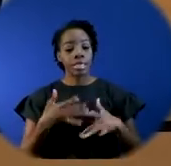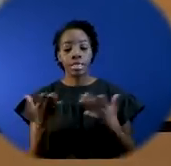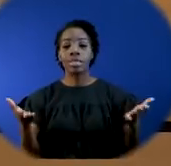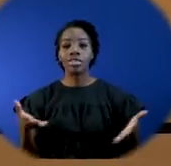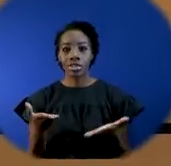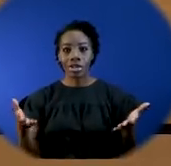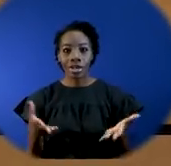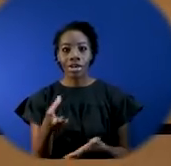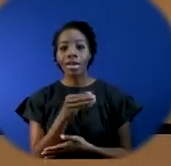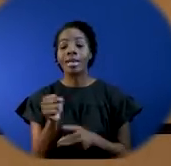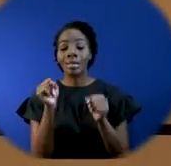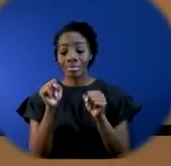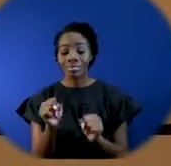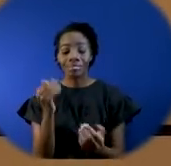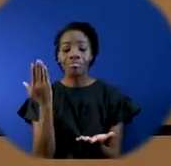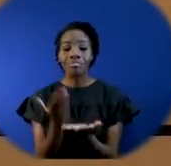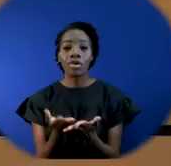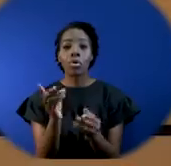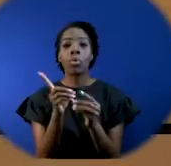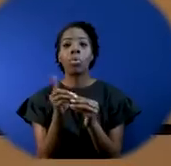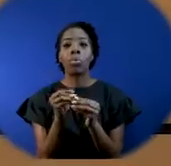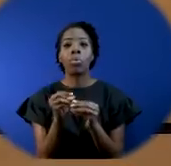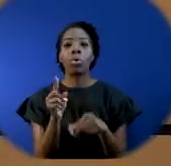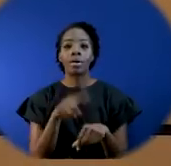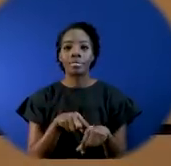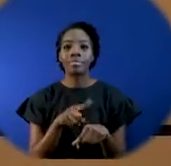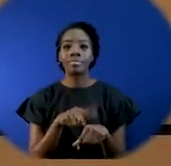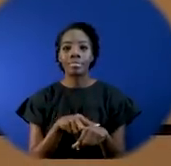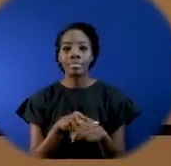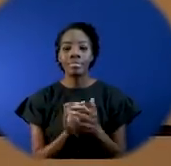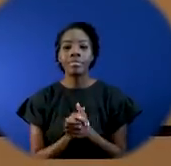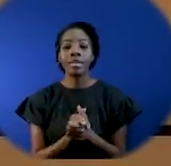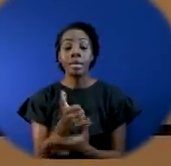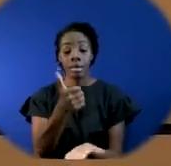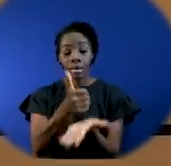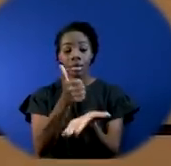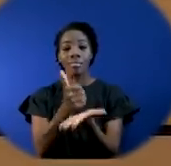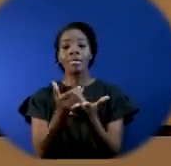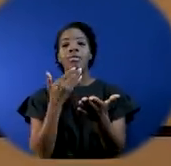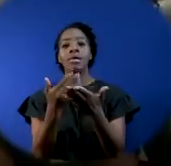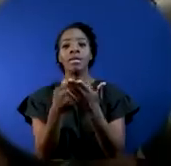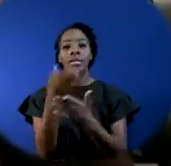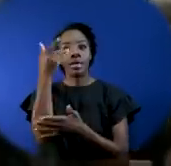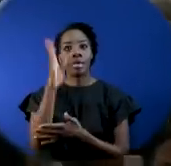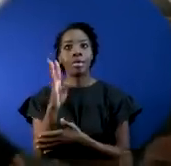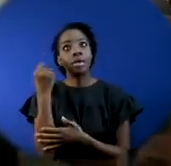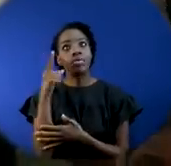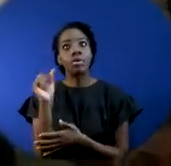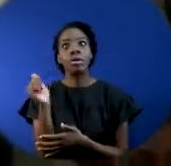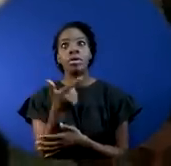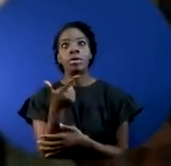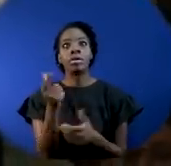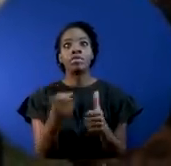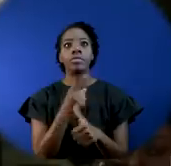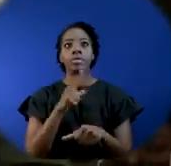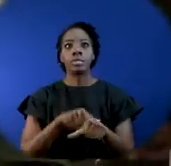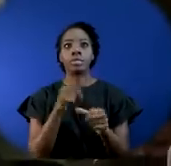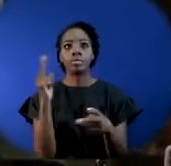here, and I can prove it to you one more time. Church family, help me thank God for all of our first-time